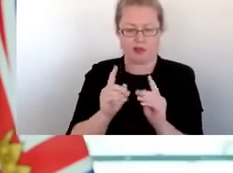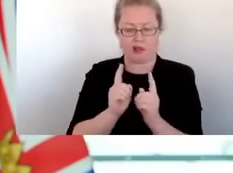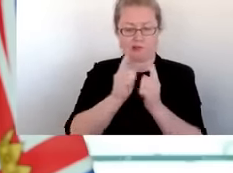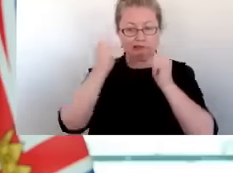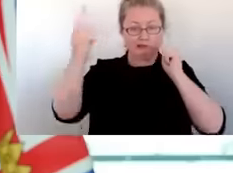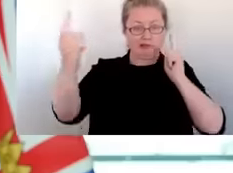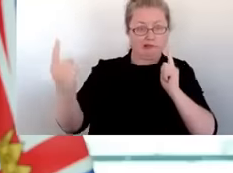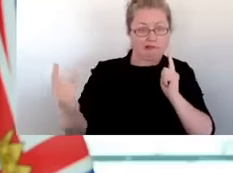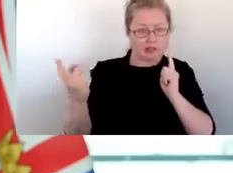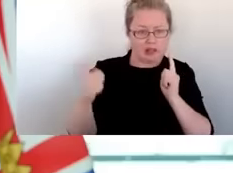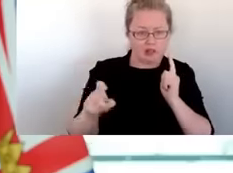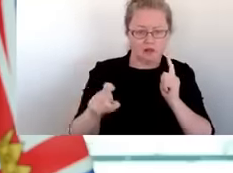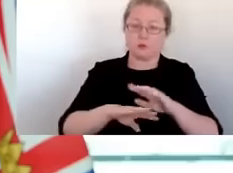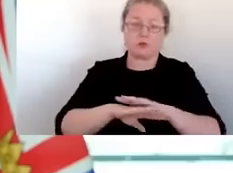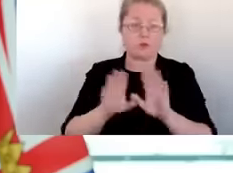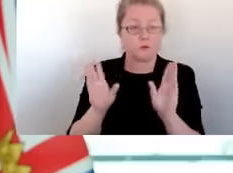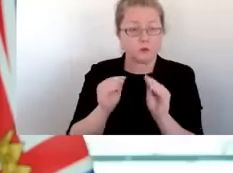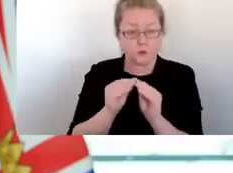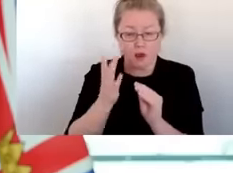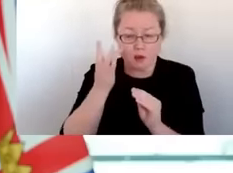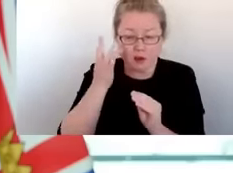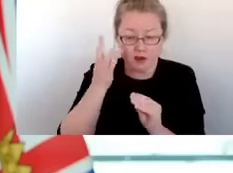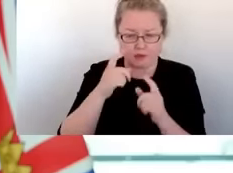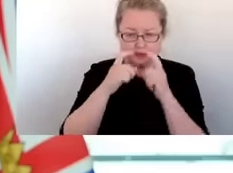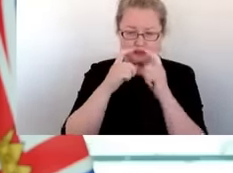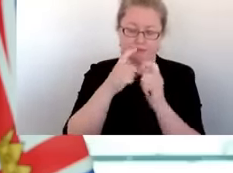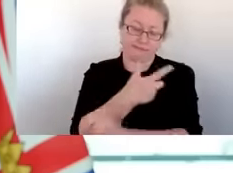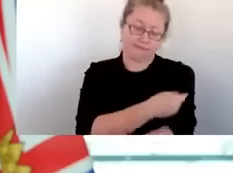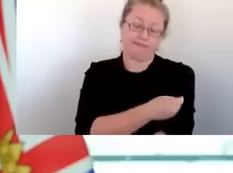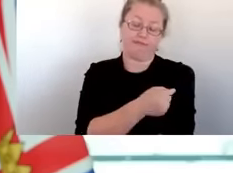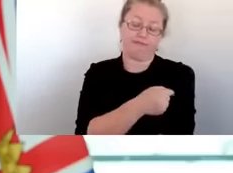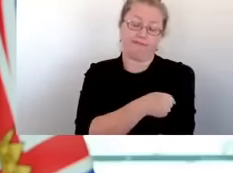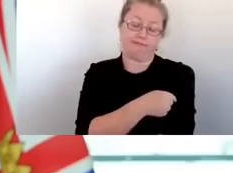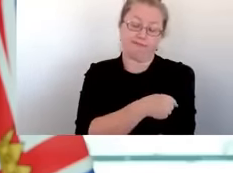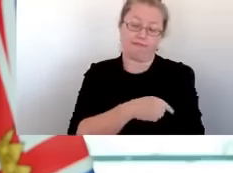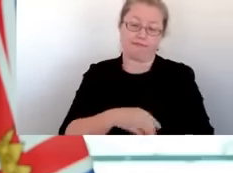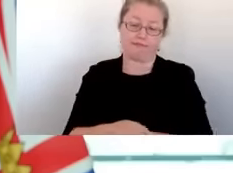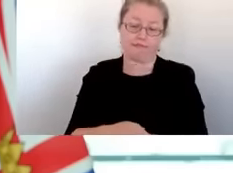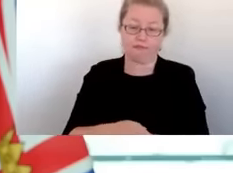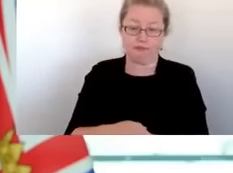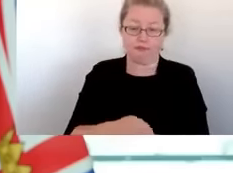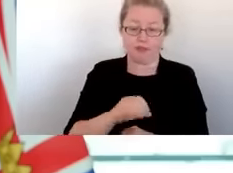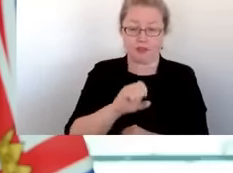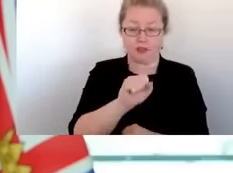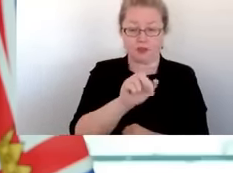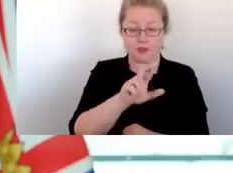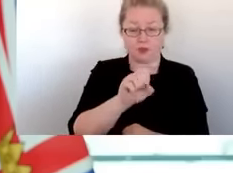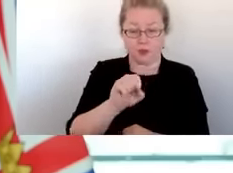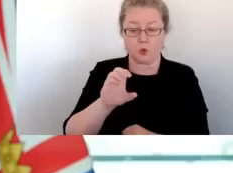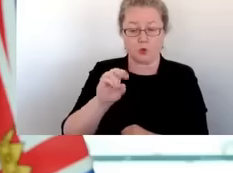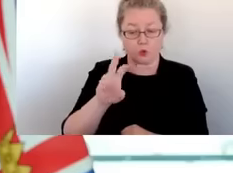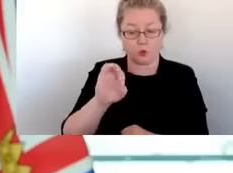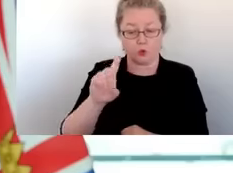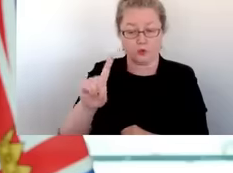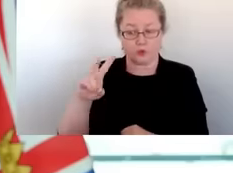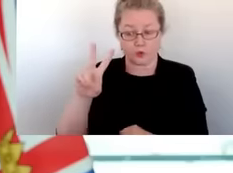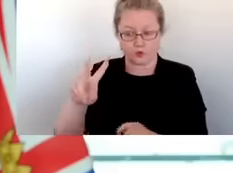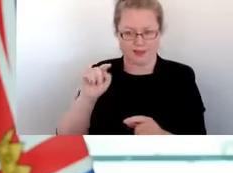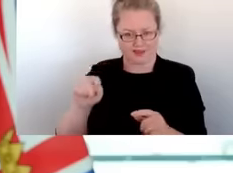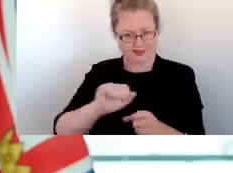so disruptive to society, and that we needed to slow the spread of SARS-CoV-2 when everybody